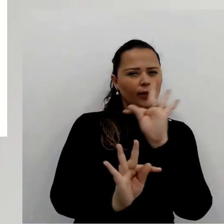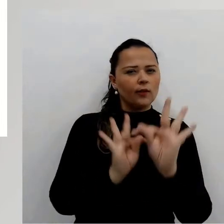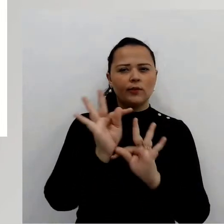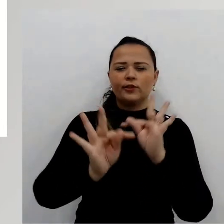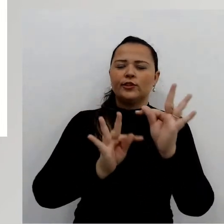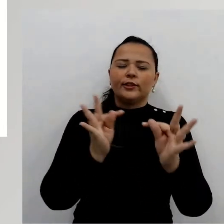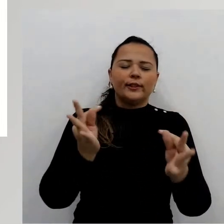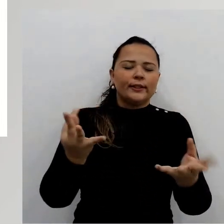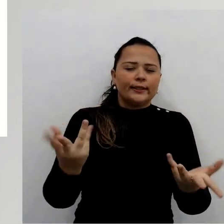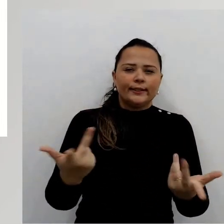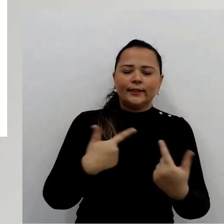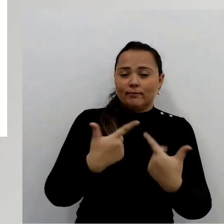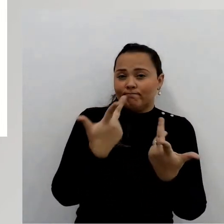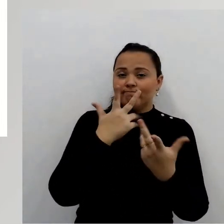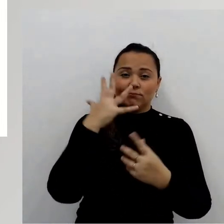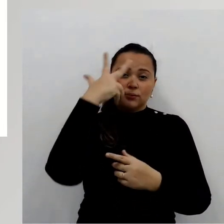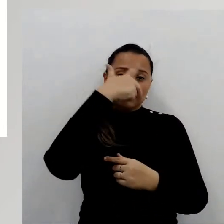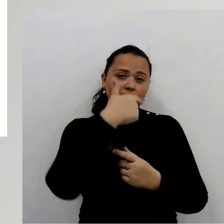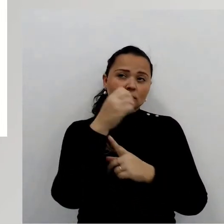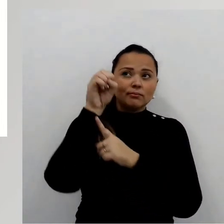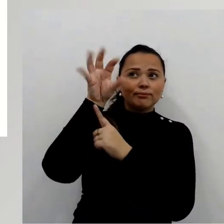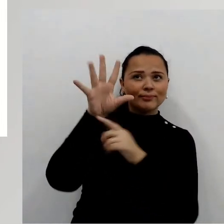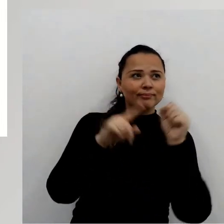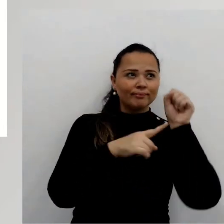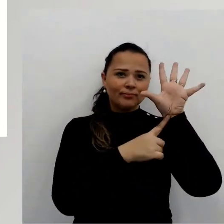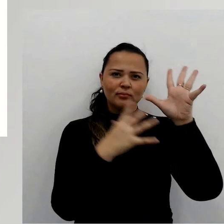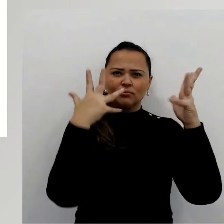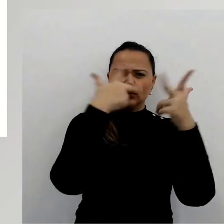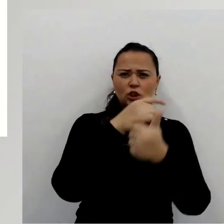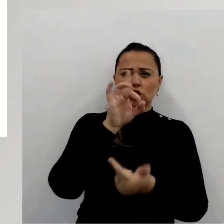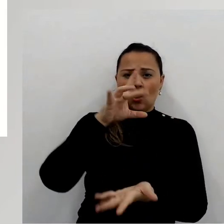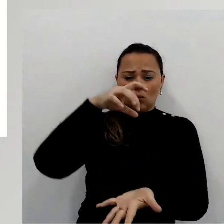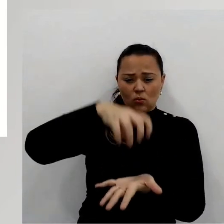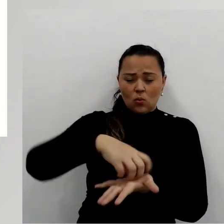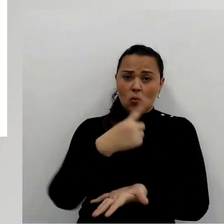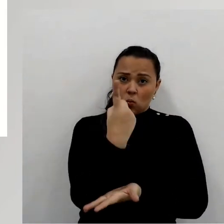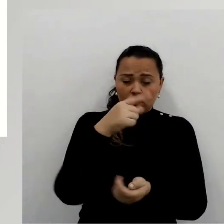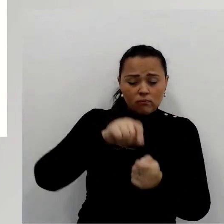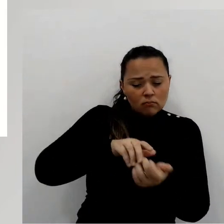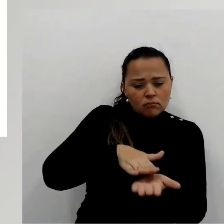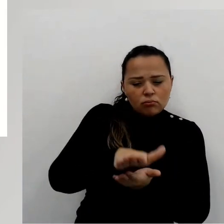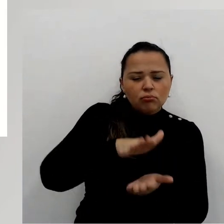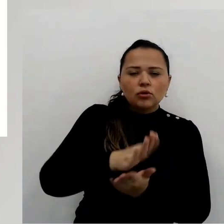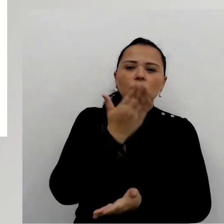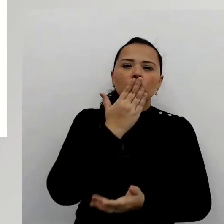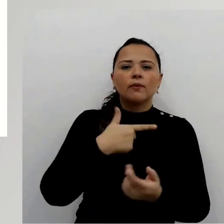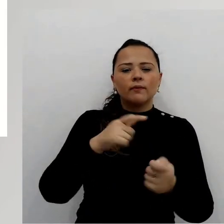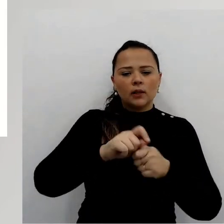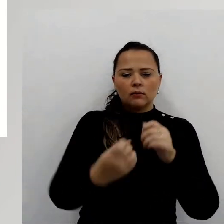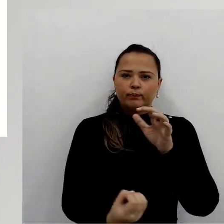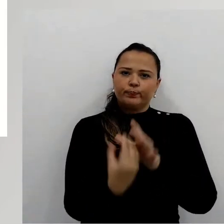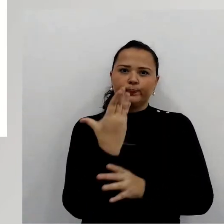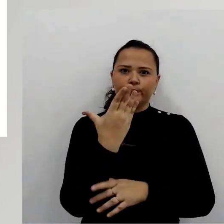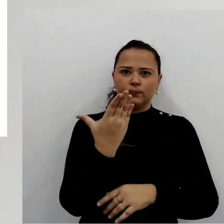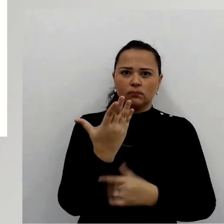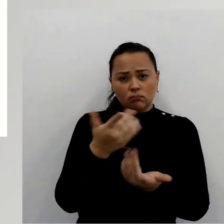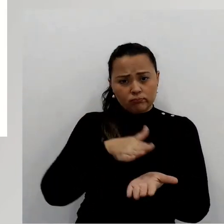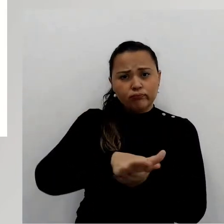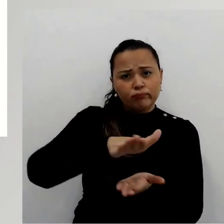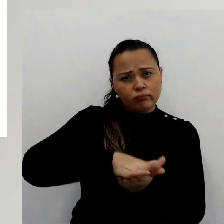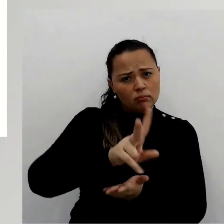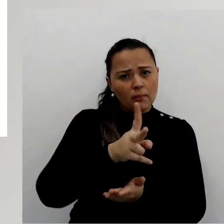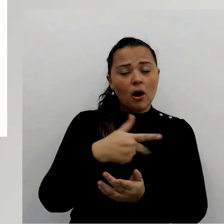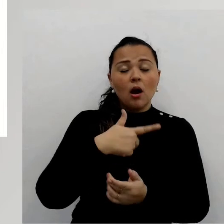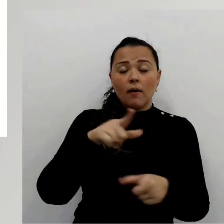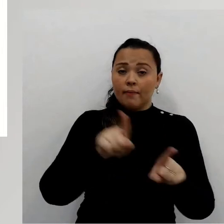unit to manufacture certain types of printed products. Now, on the other hand, we have something called